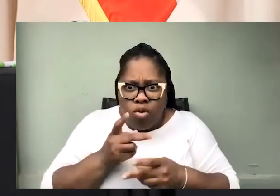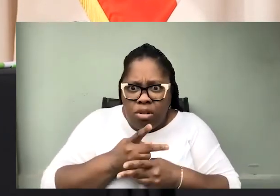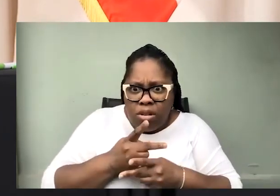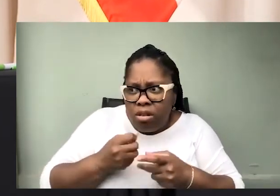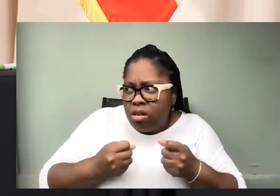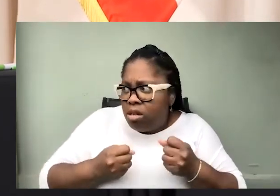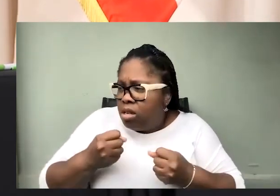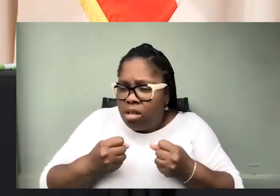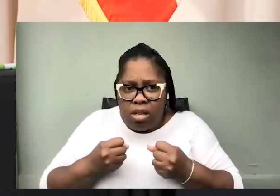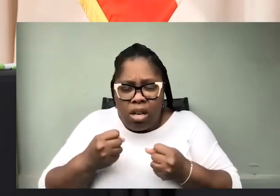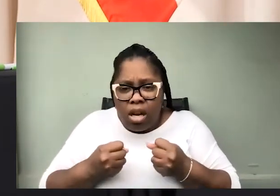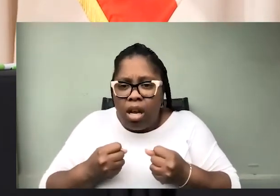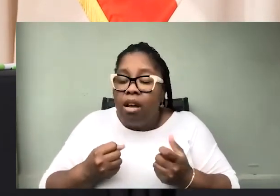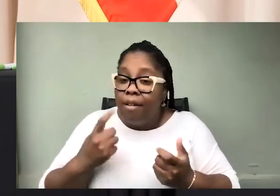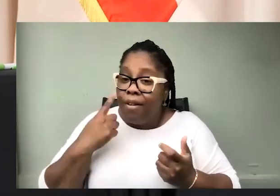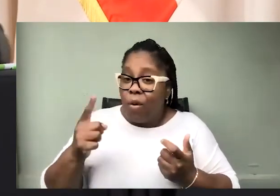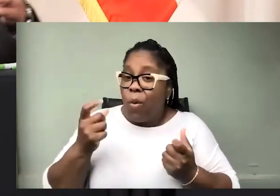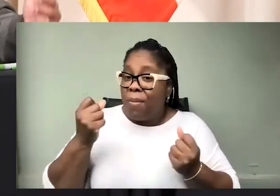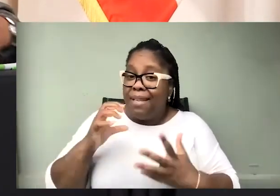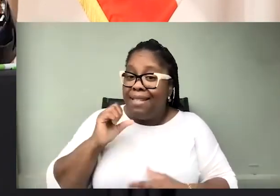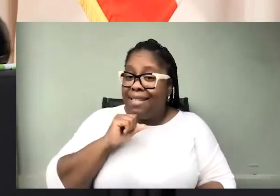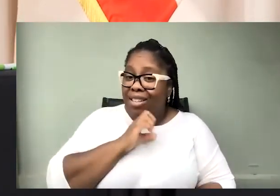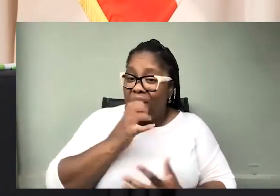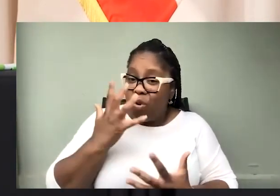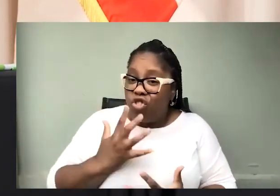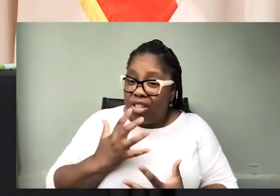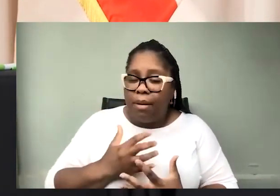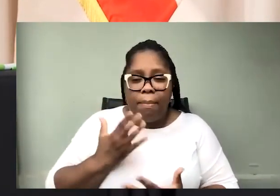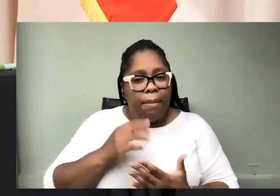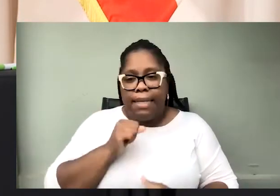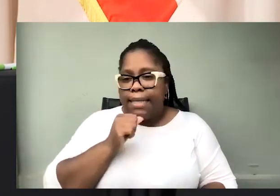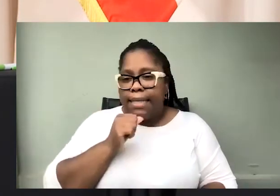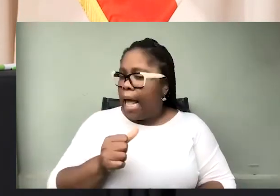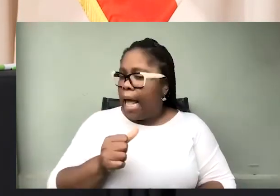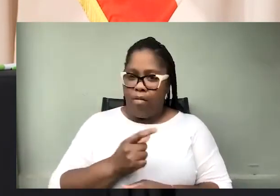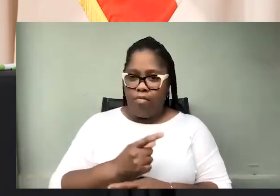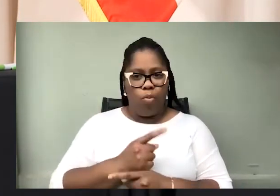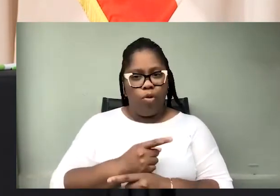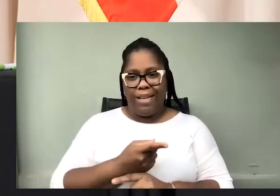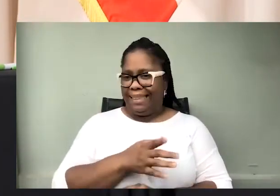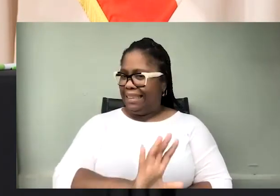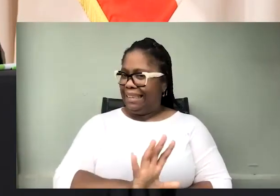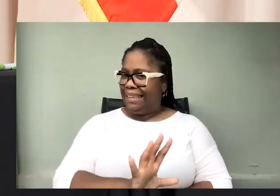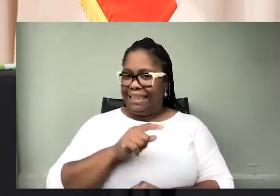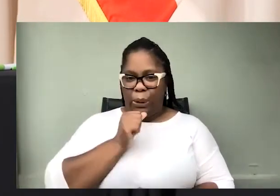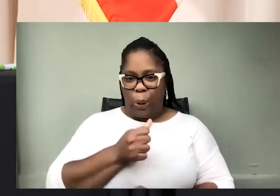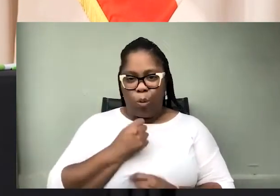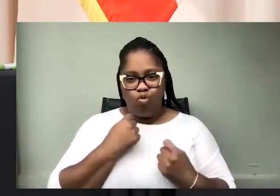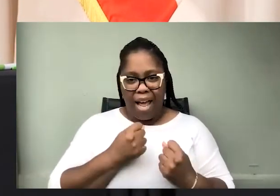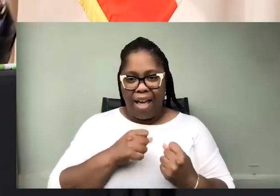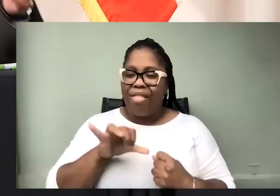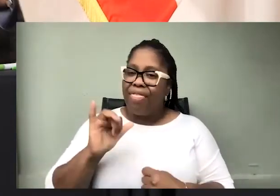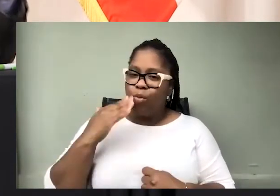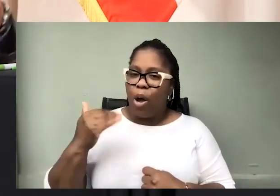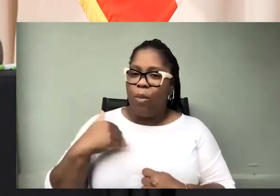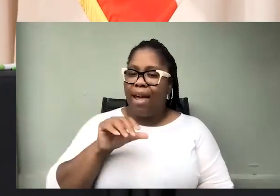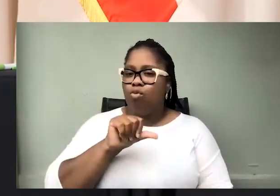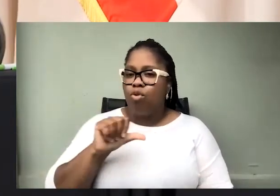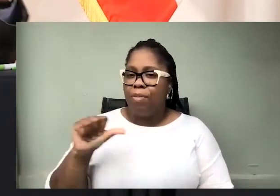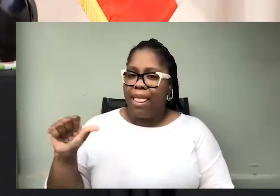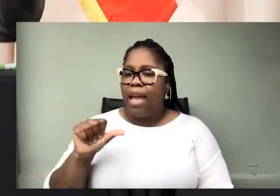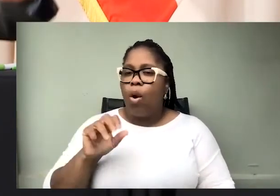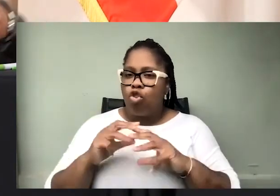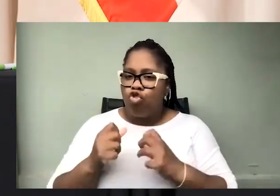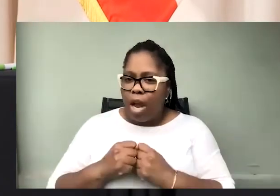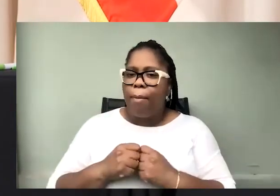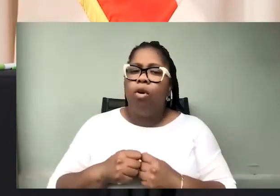driving. And for many seniors, unfortunately, it's maybe not appropriate to drive, which is one of the reasons we held a AAA workshop on keeping the keys